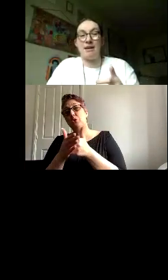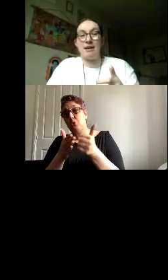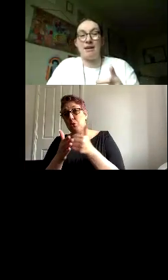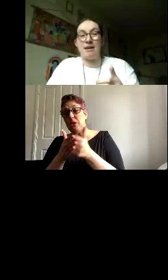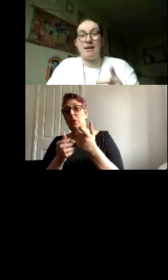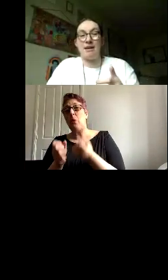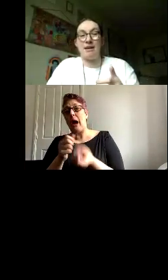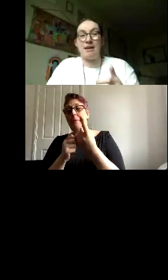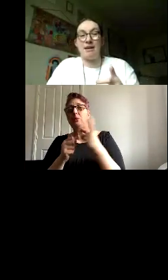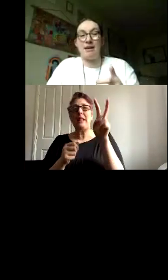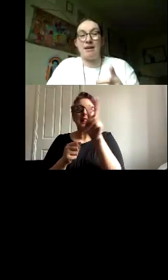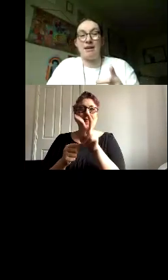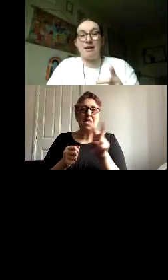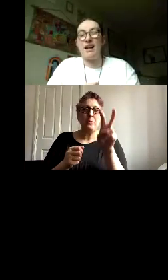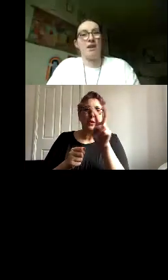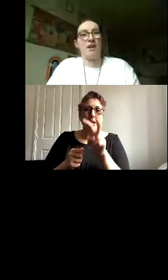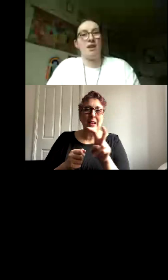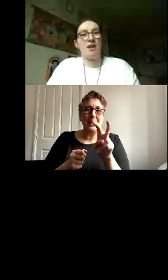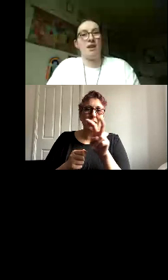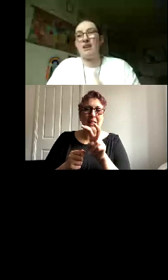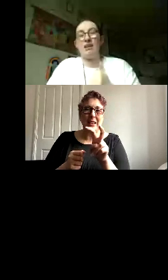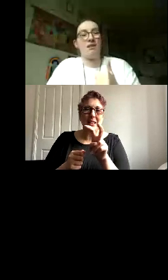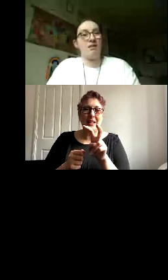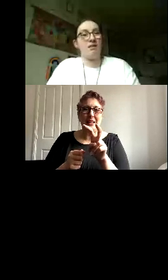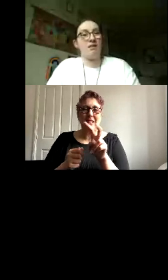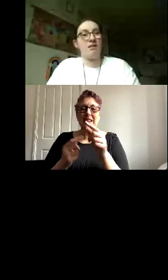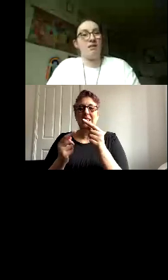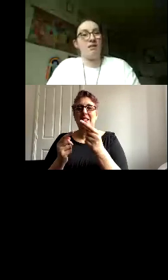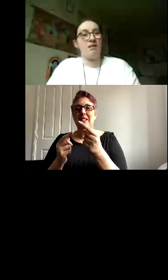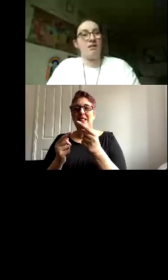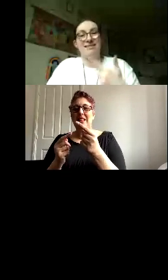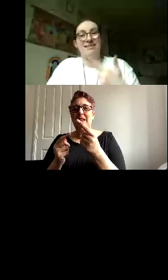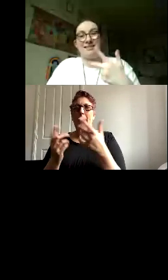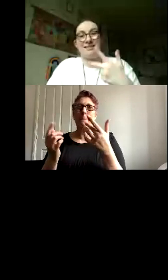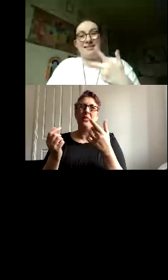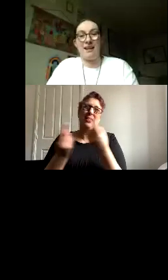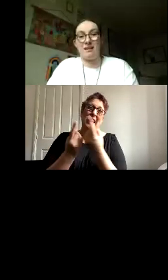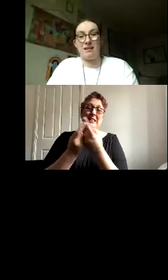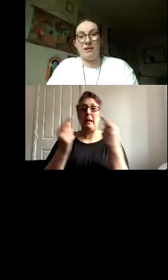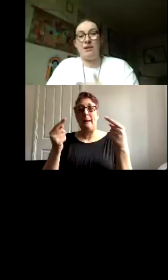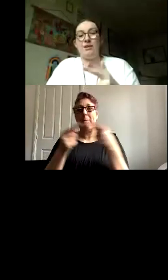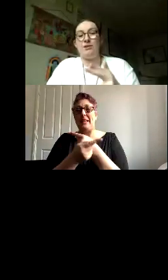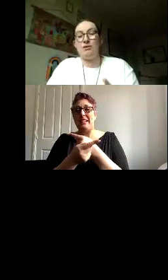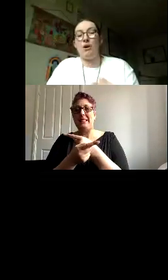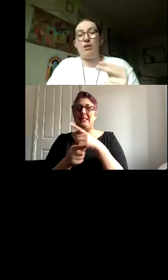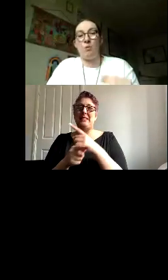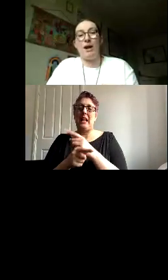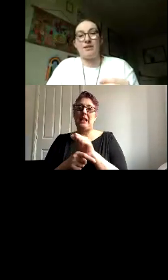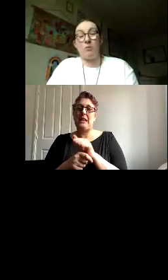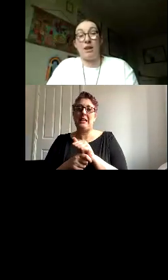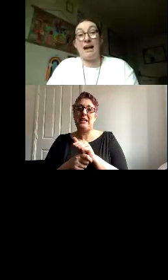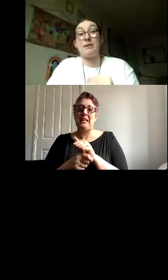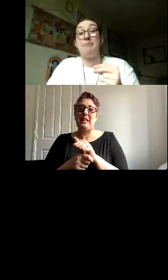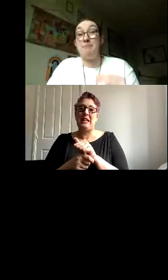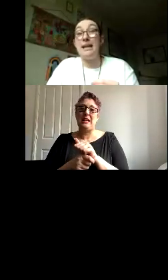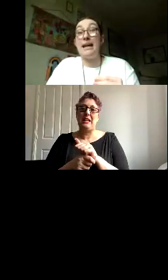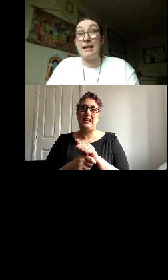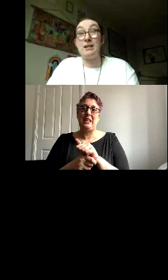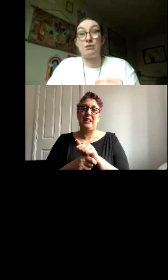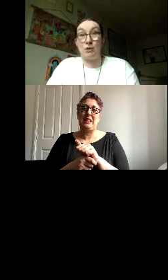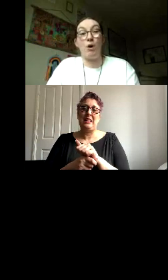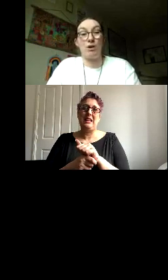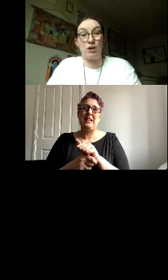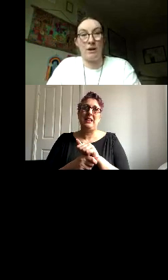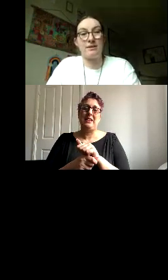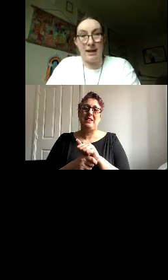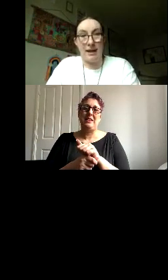reading fill the words, the and next, not the words will add meaning